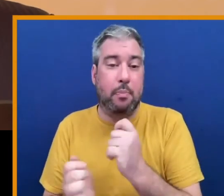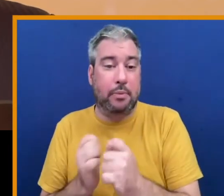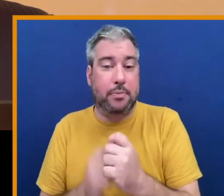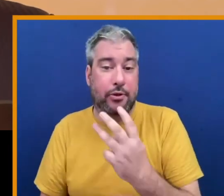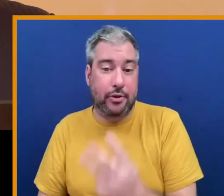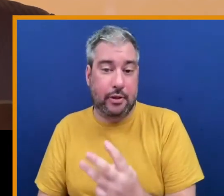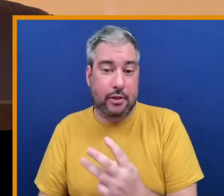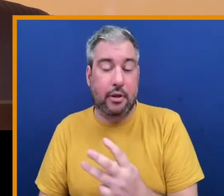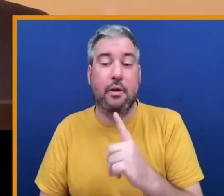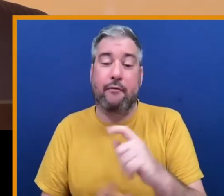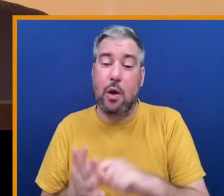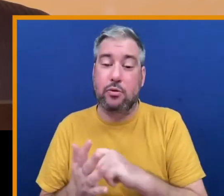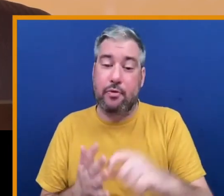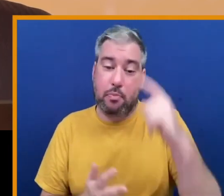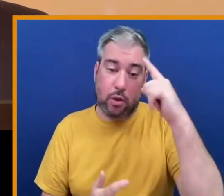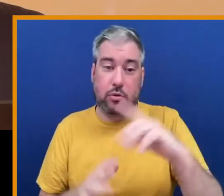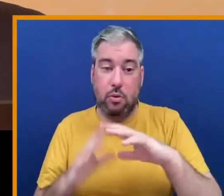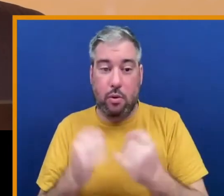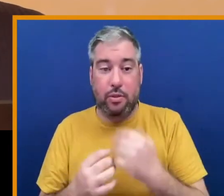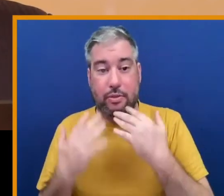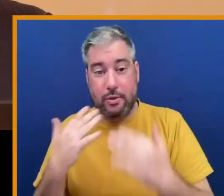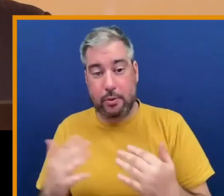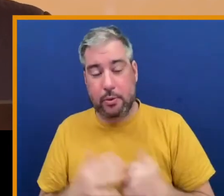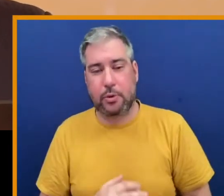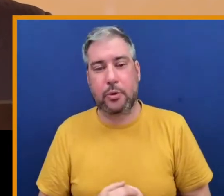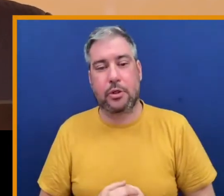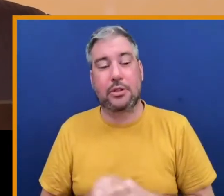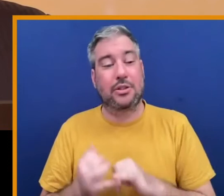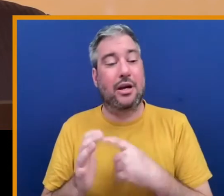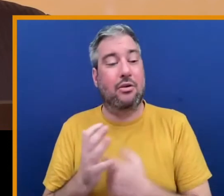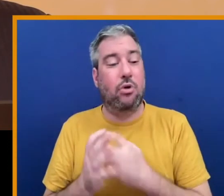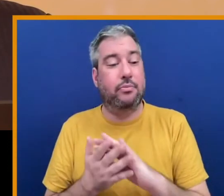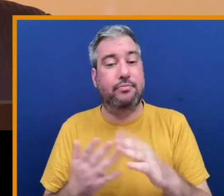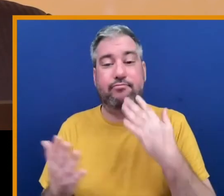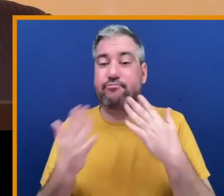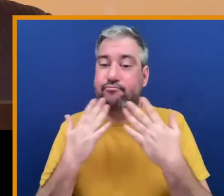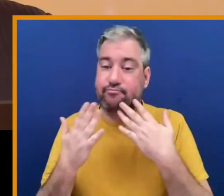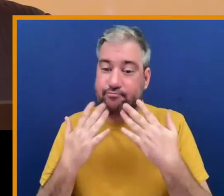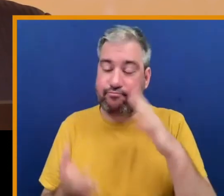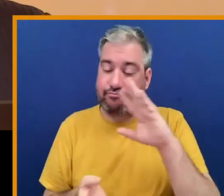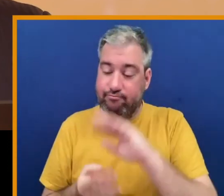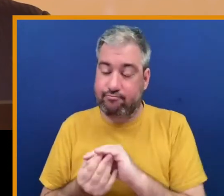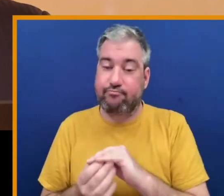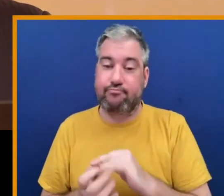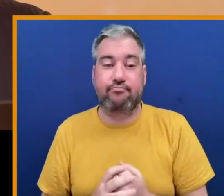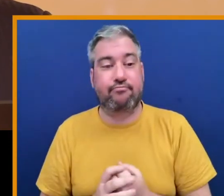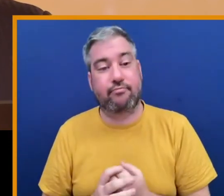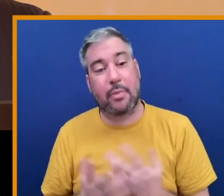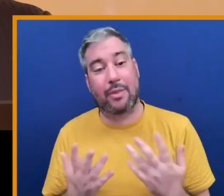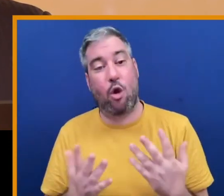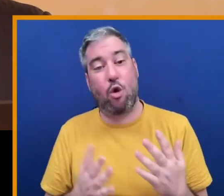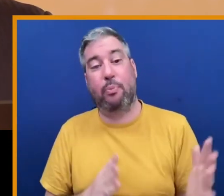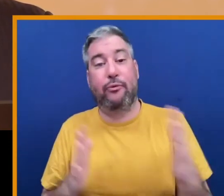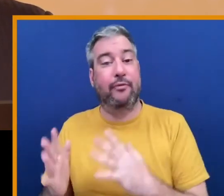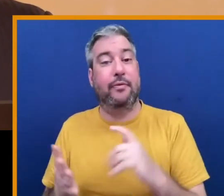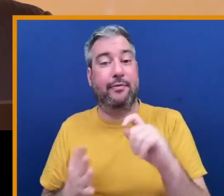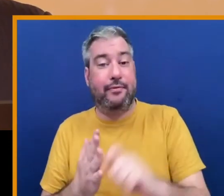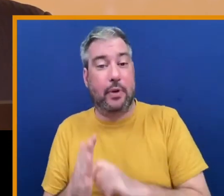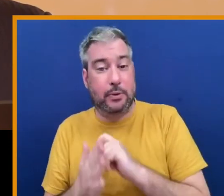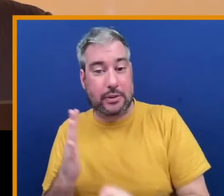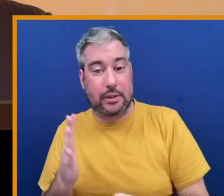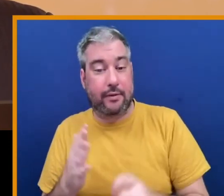Sarah, thank you very much for that summation. We will now move to a series of four votes, one on each of the amendments and then one on the